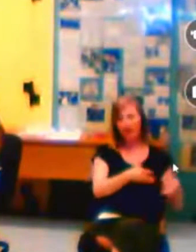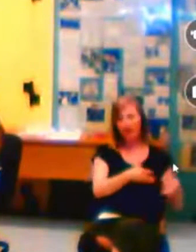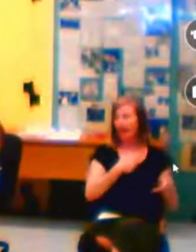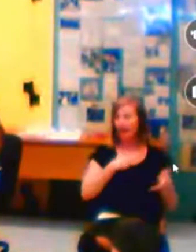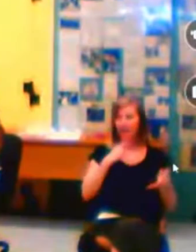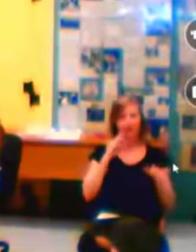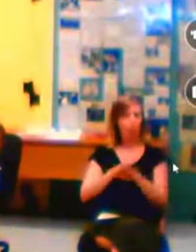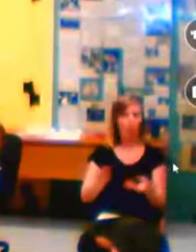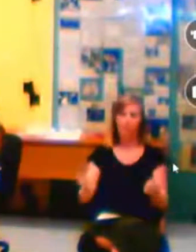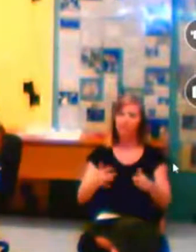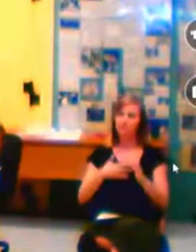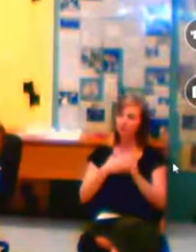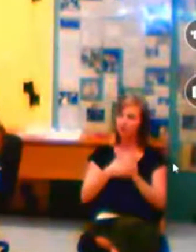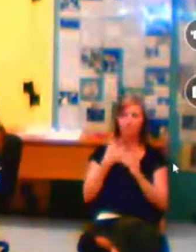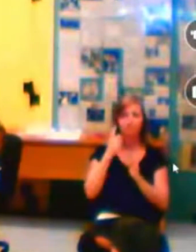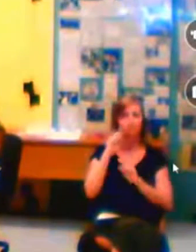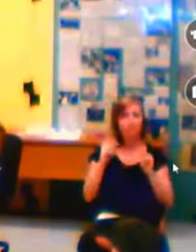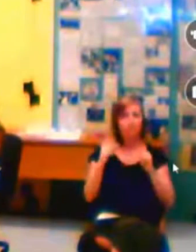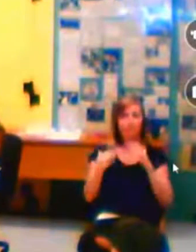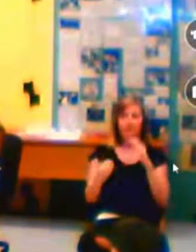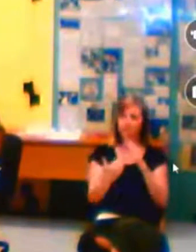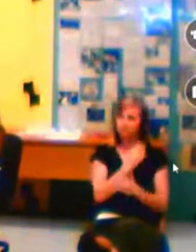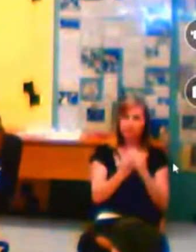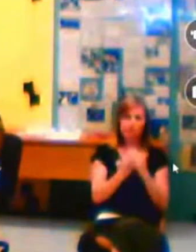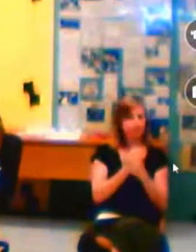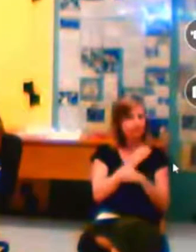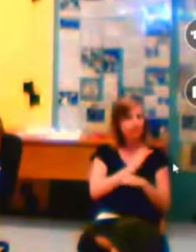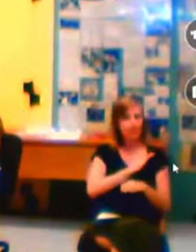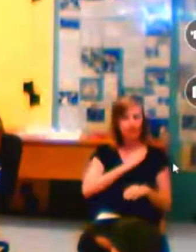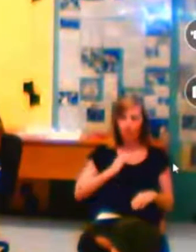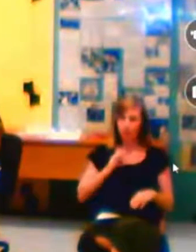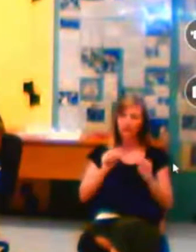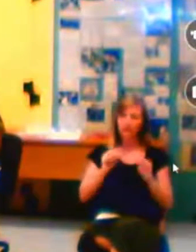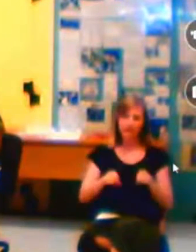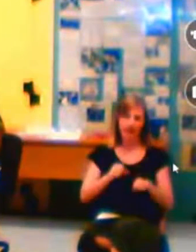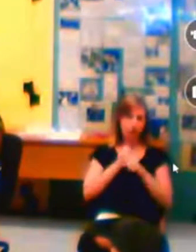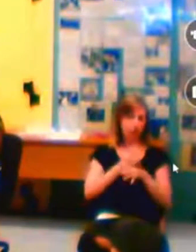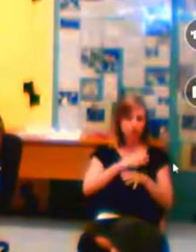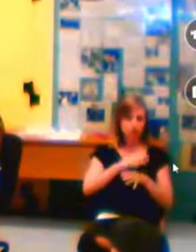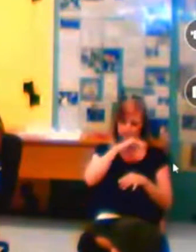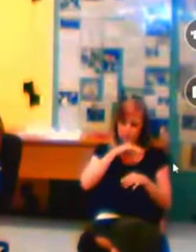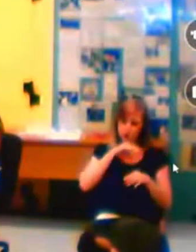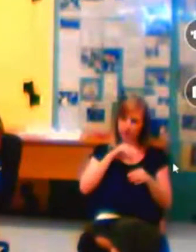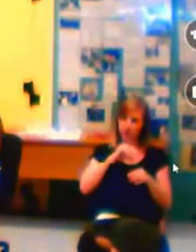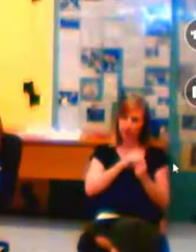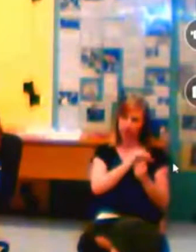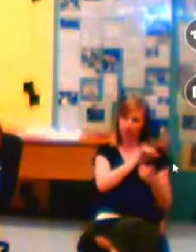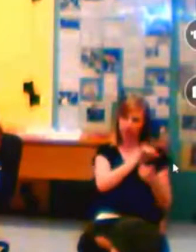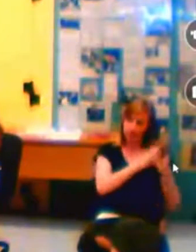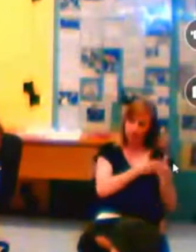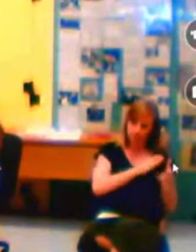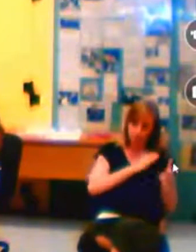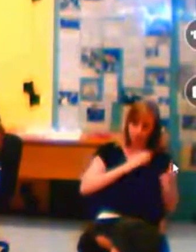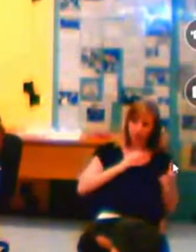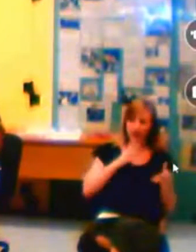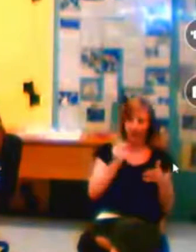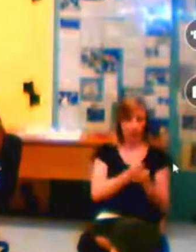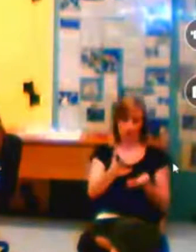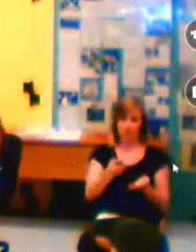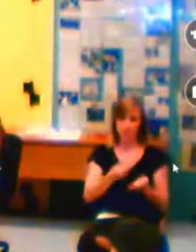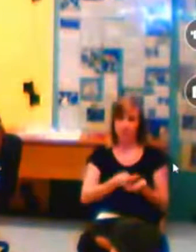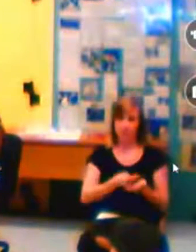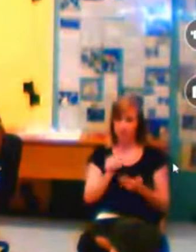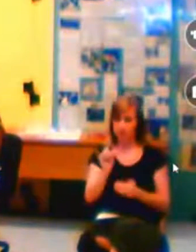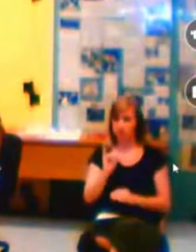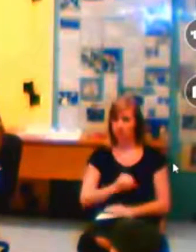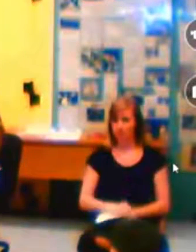million, or billions, let's say, too many zeros, right? Billions, huge amounts of money. And so this is just asking for corruption and